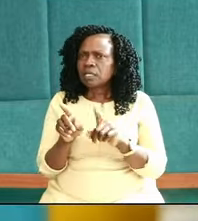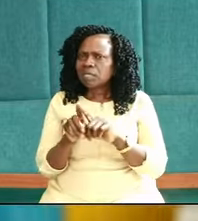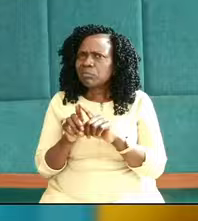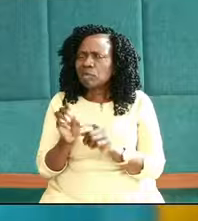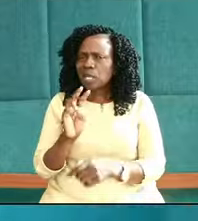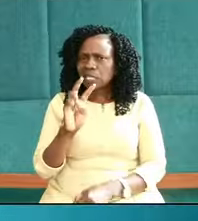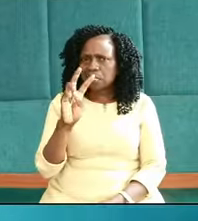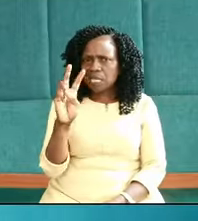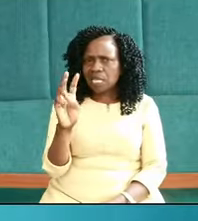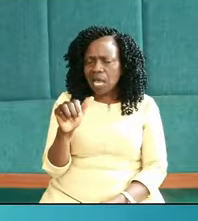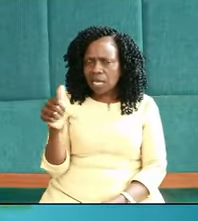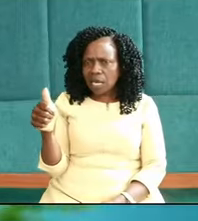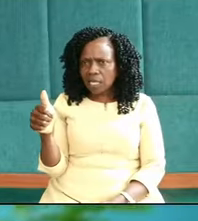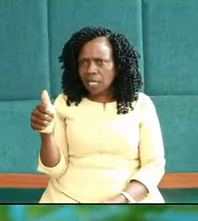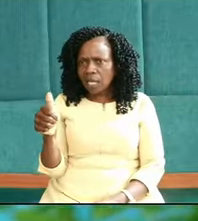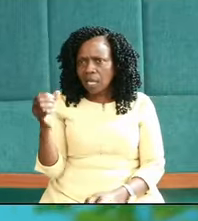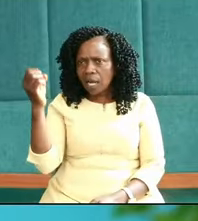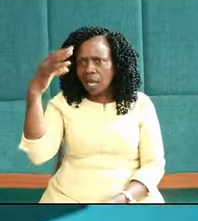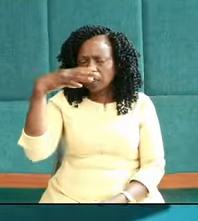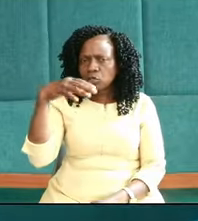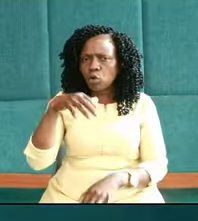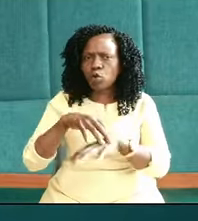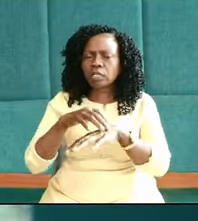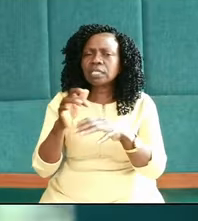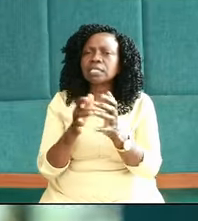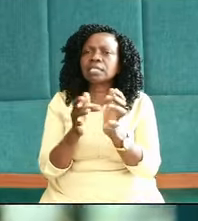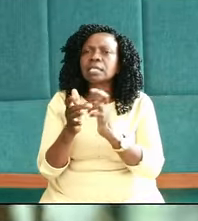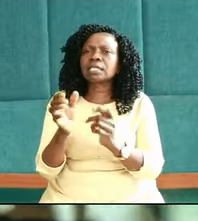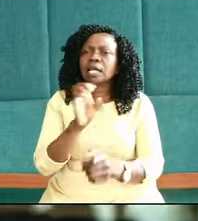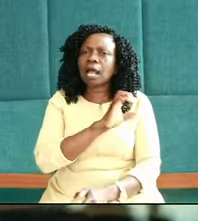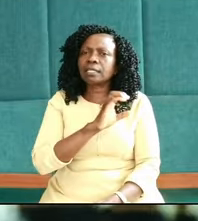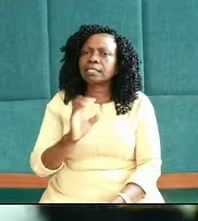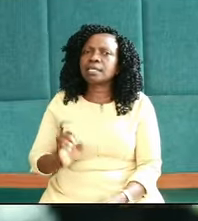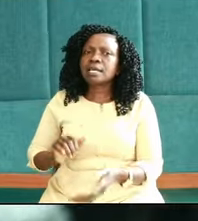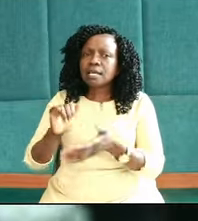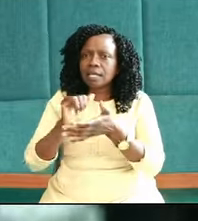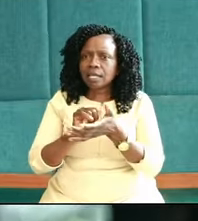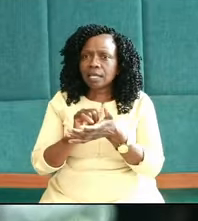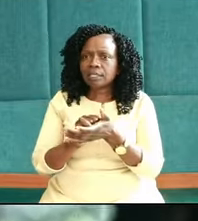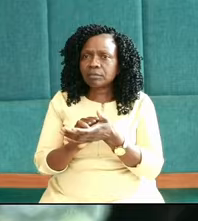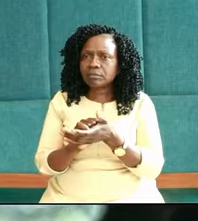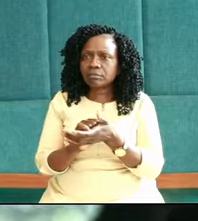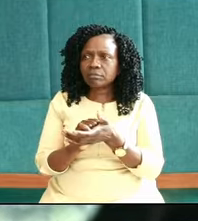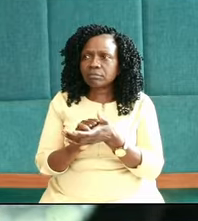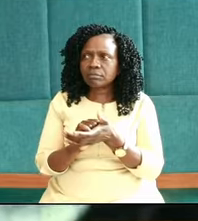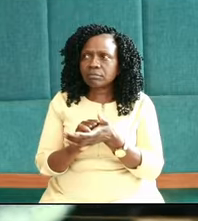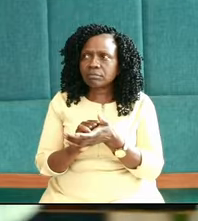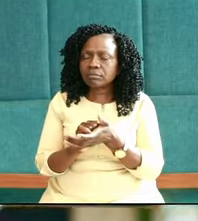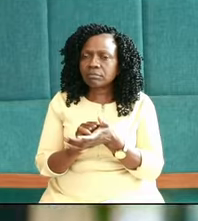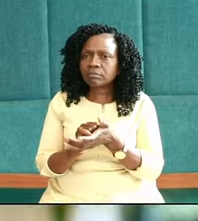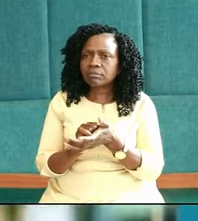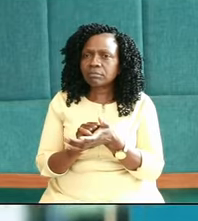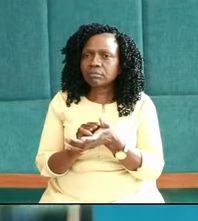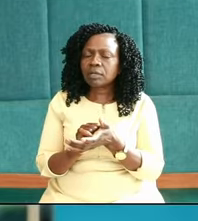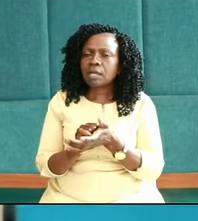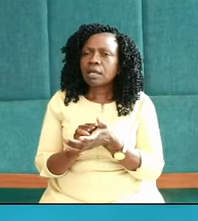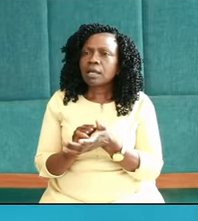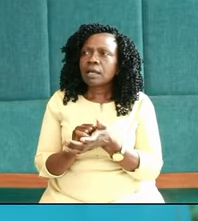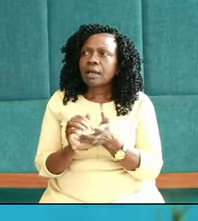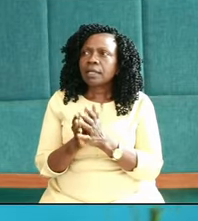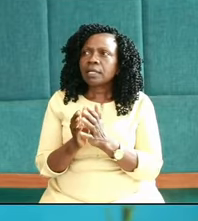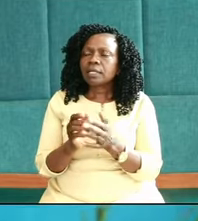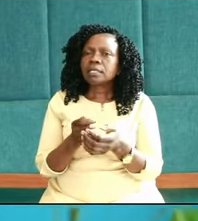he has seen another light on Jesus Christ that compels him to testify. And